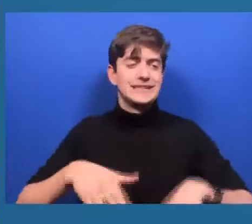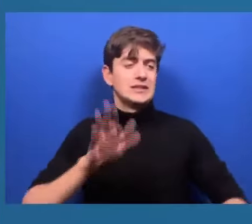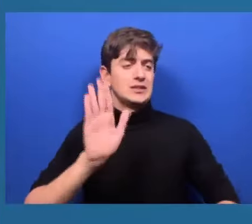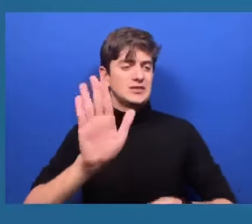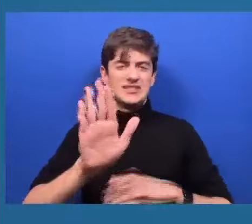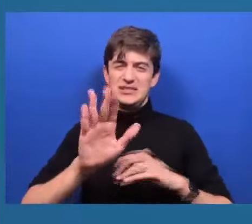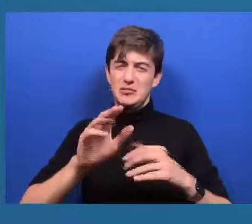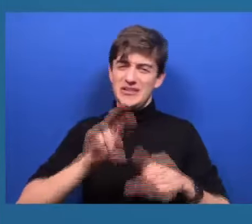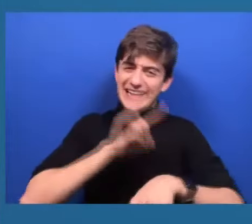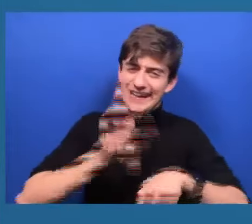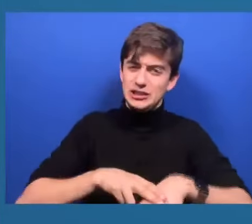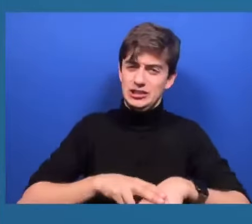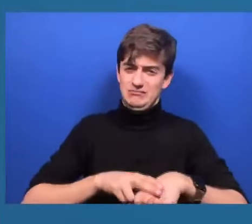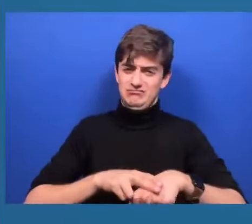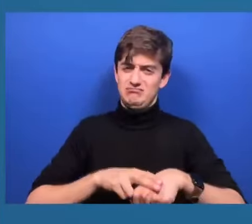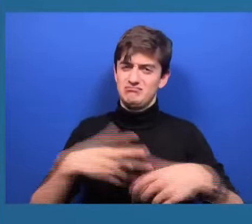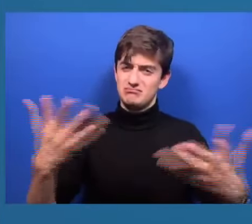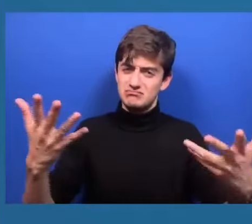your nation.